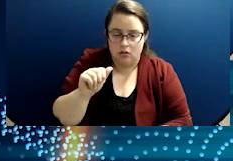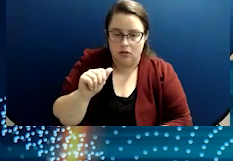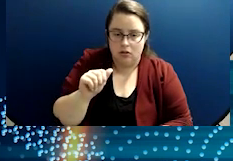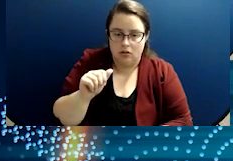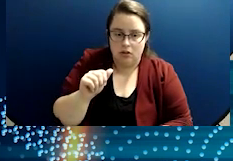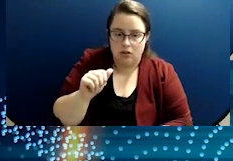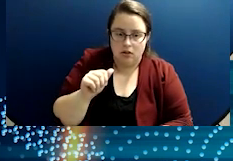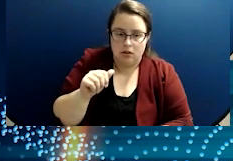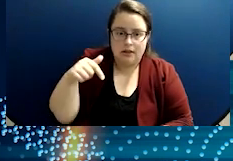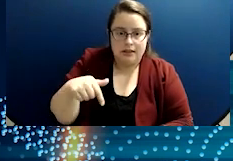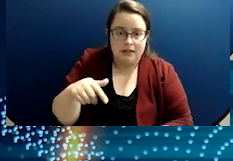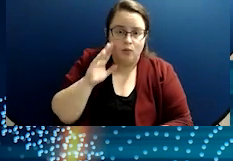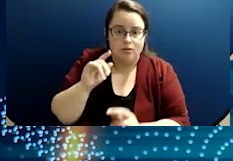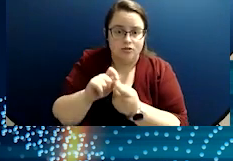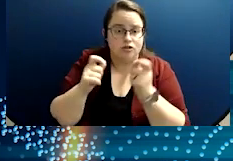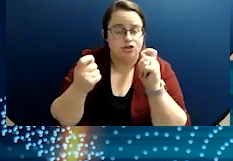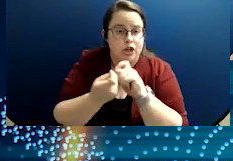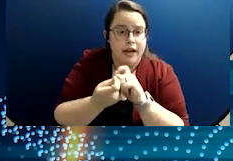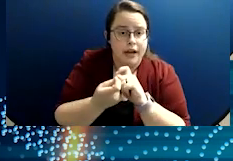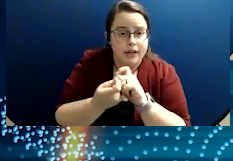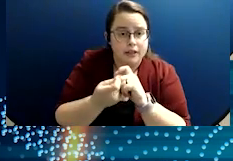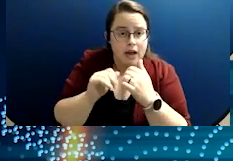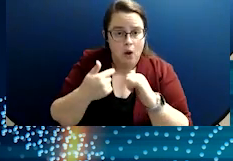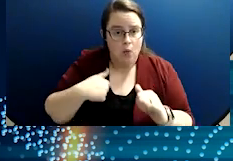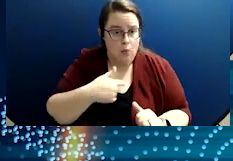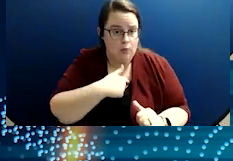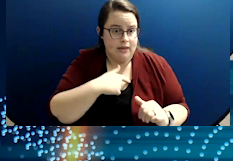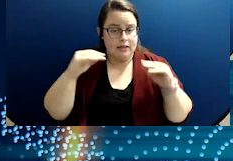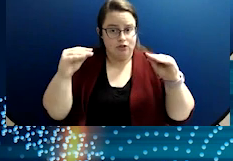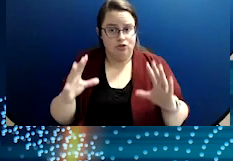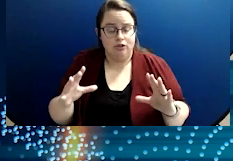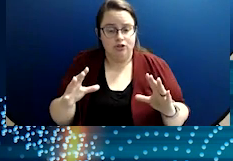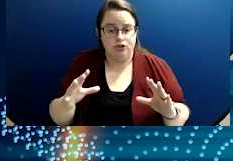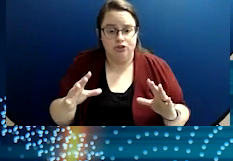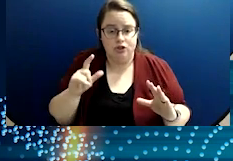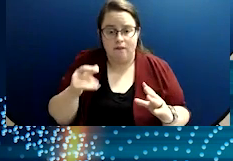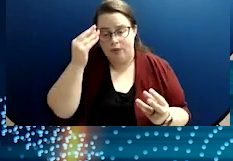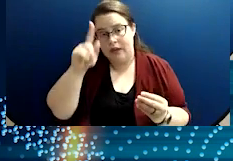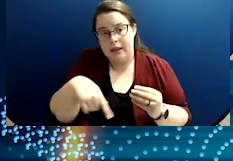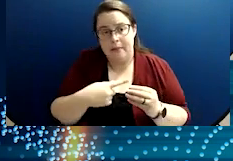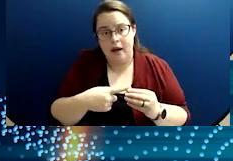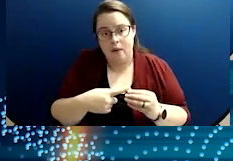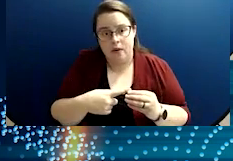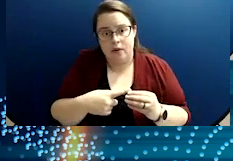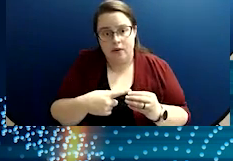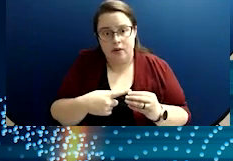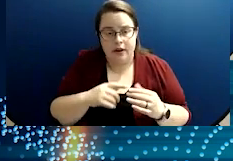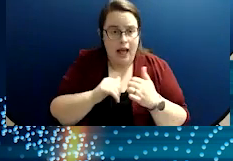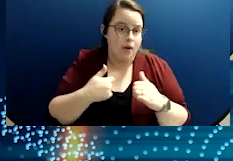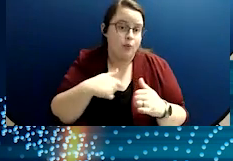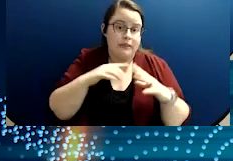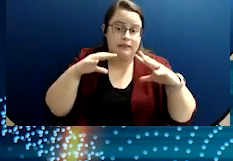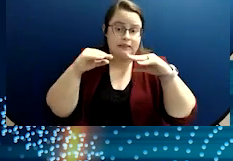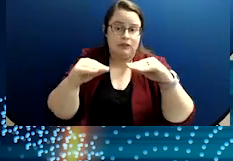it's just going to change the way that we as instructors have to think about the way that we teach our classes,